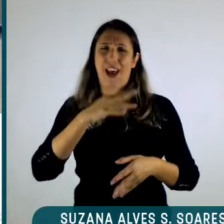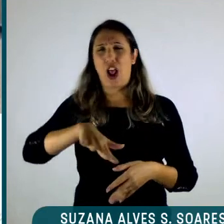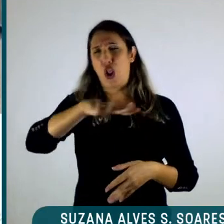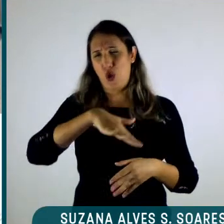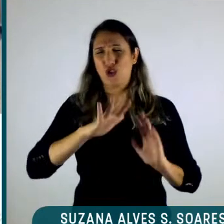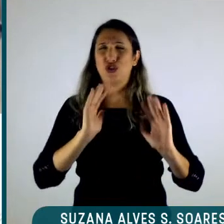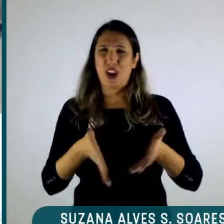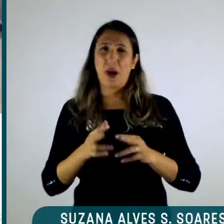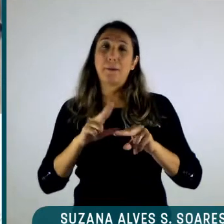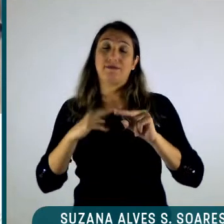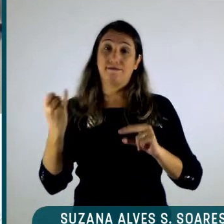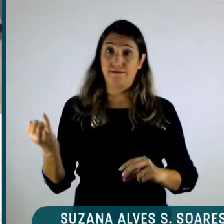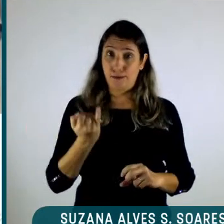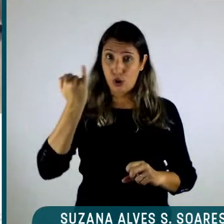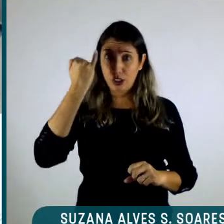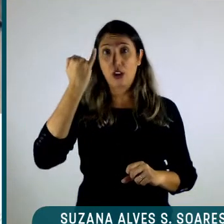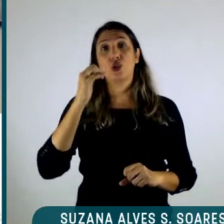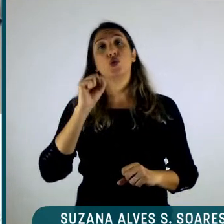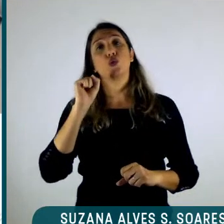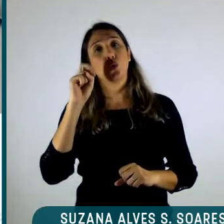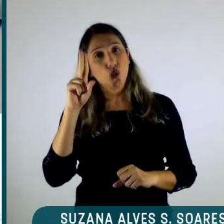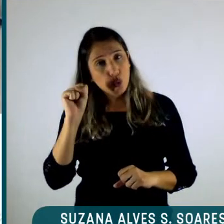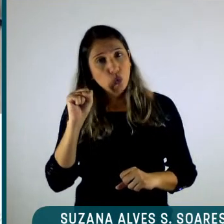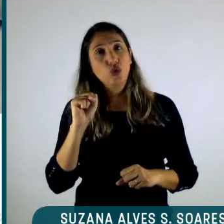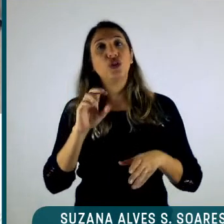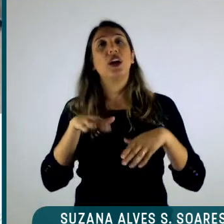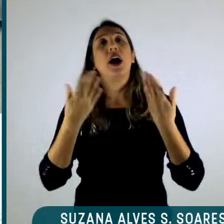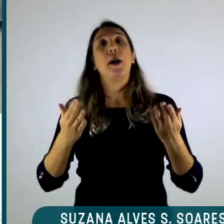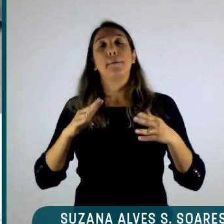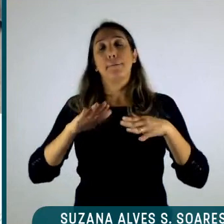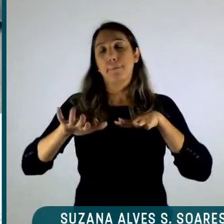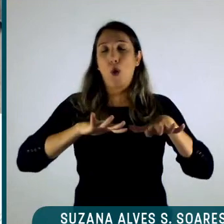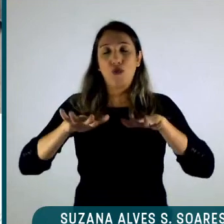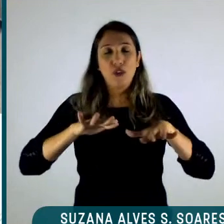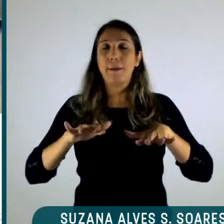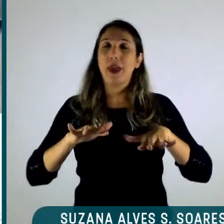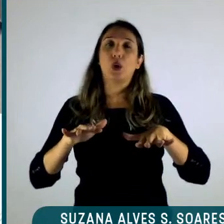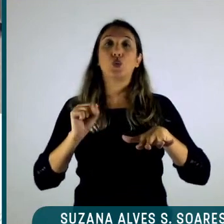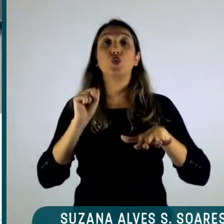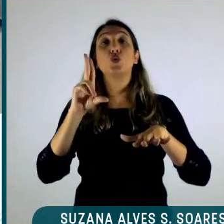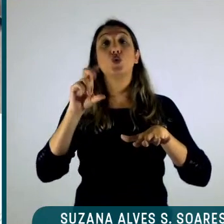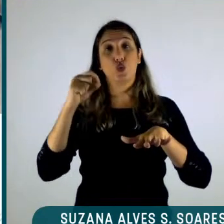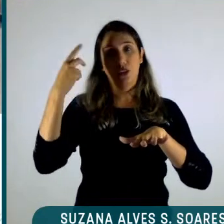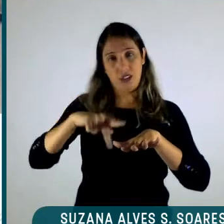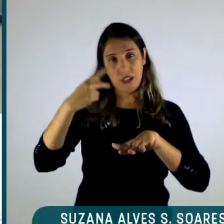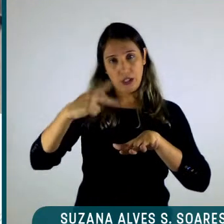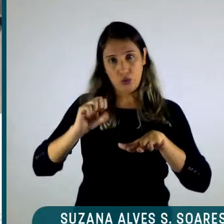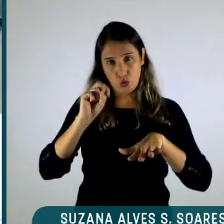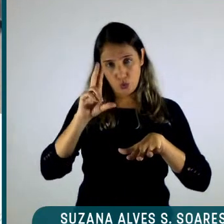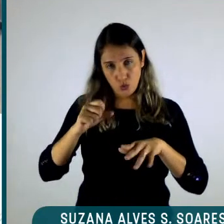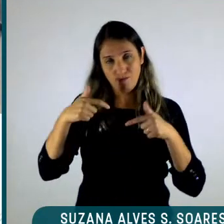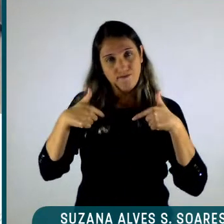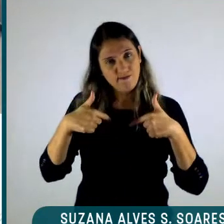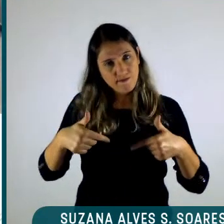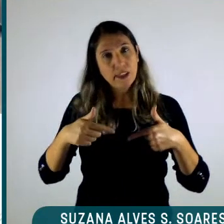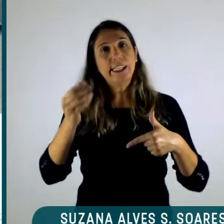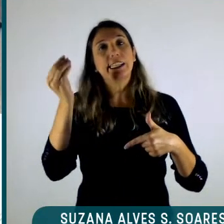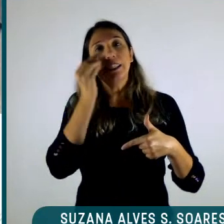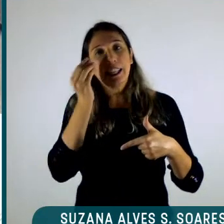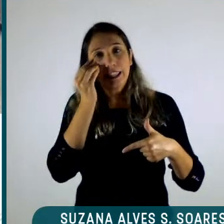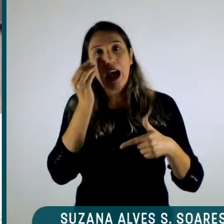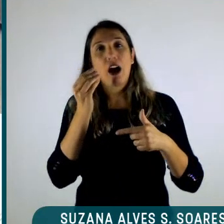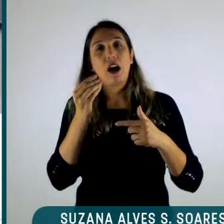second one was more than mention of the health system and this whole movement the health system has